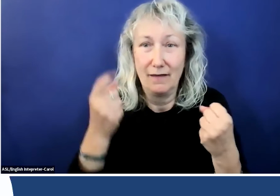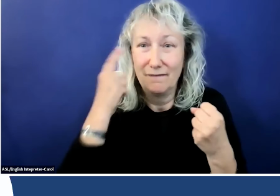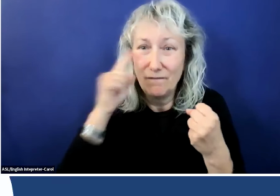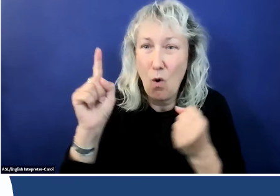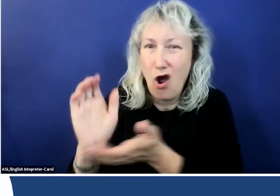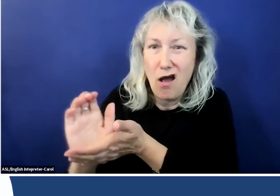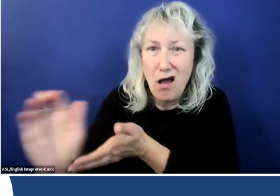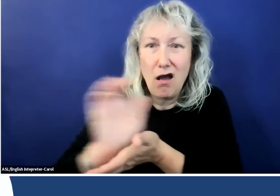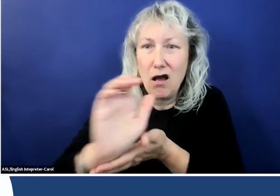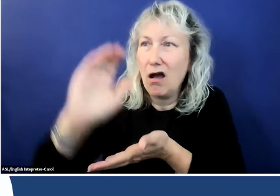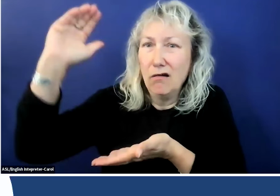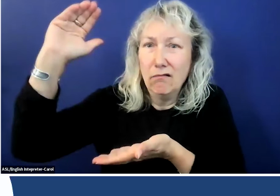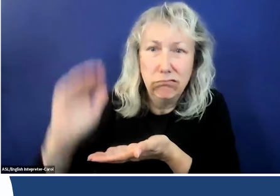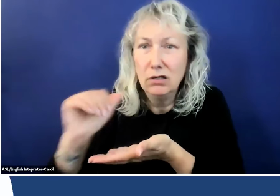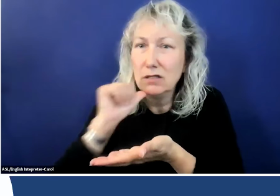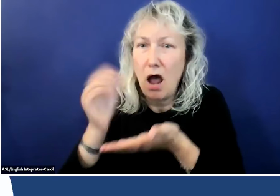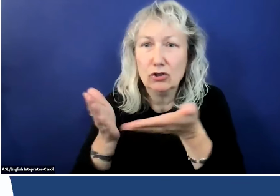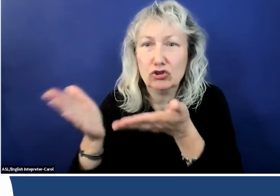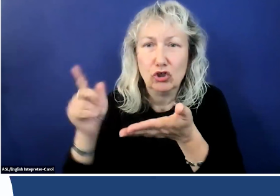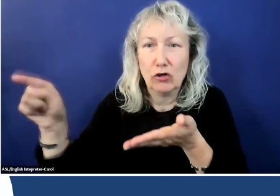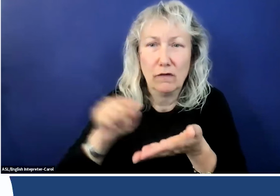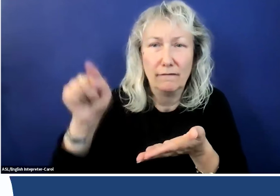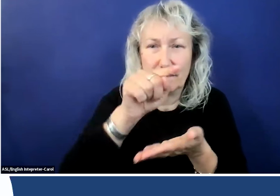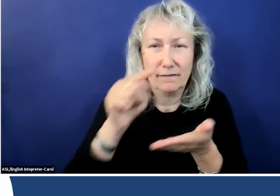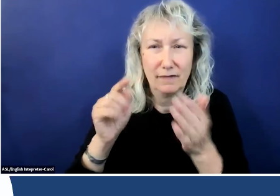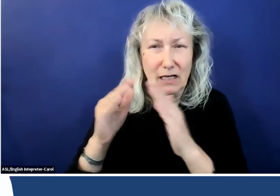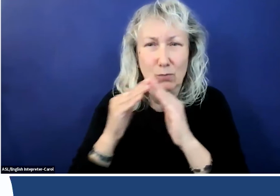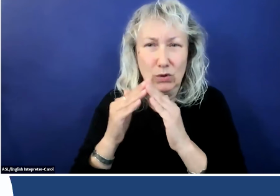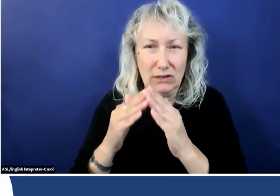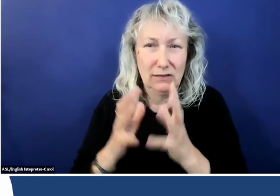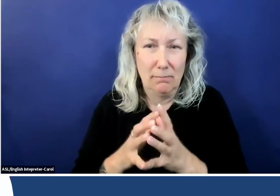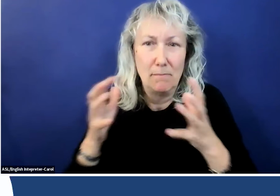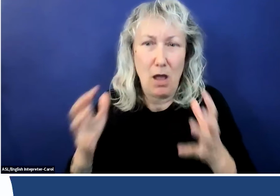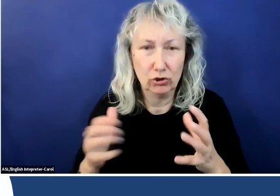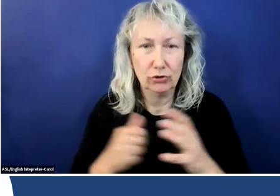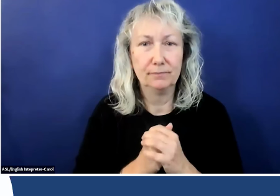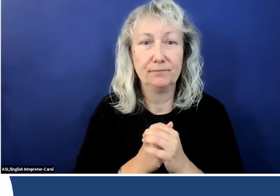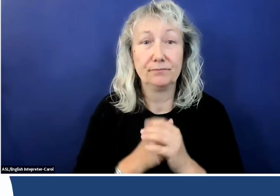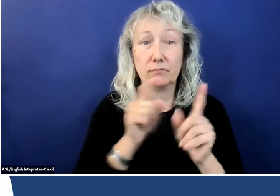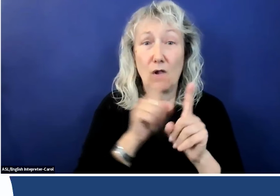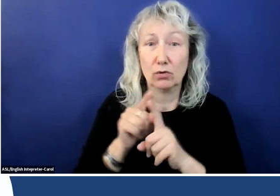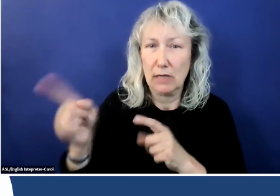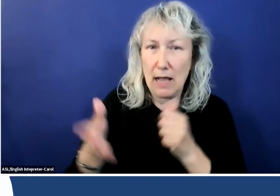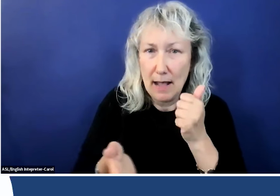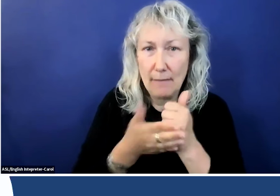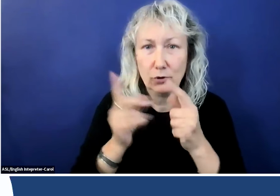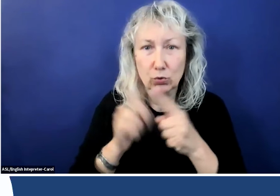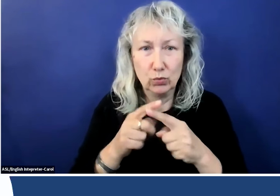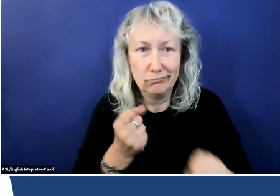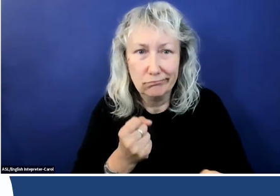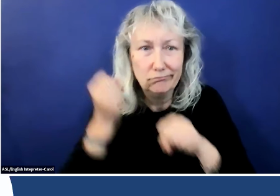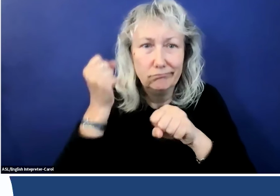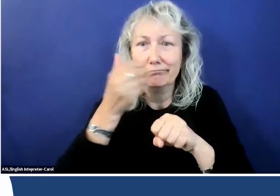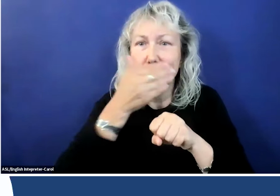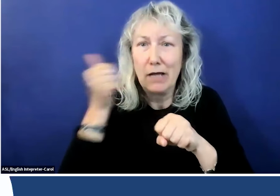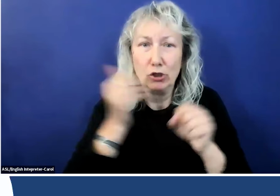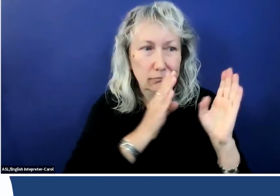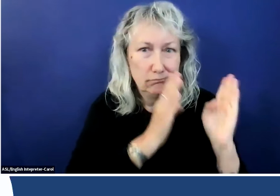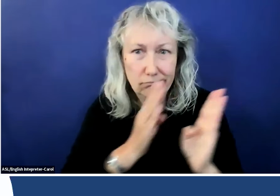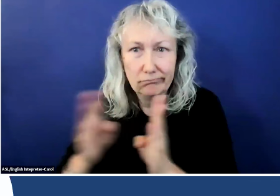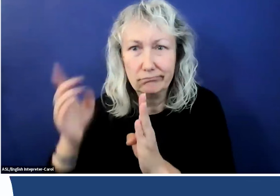Emergency Preparedness Committee, she works with state leaders to strengthen disaster readiness, and her